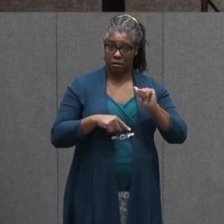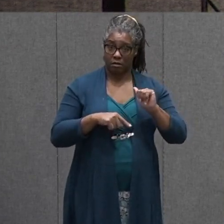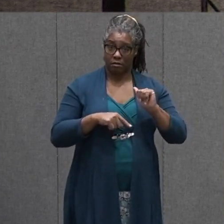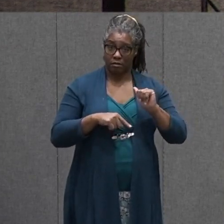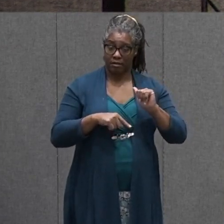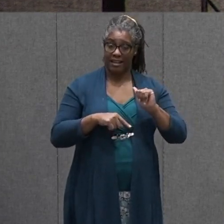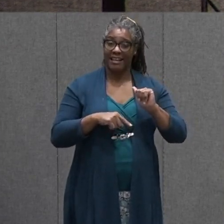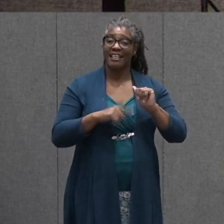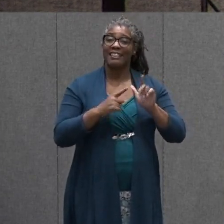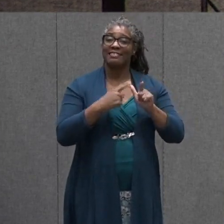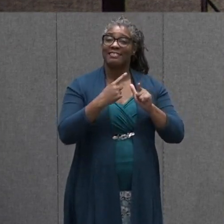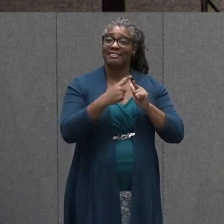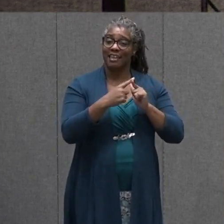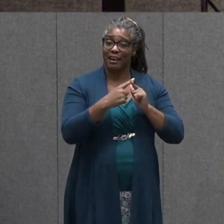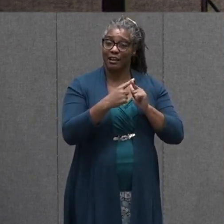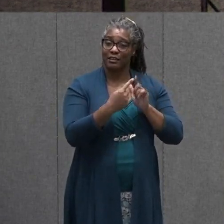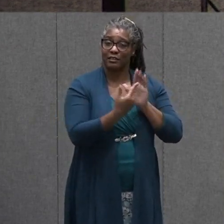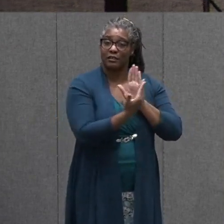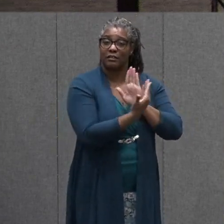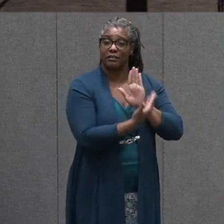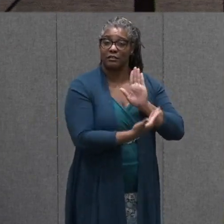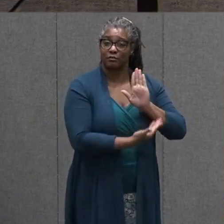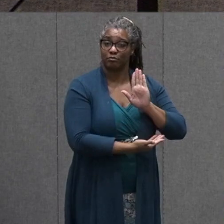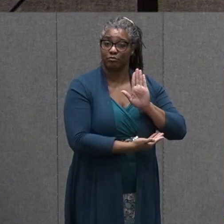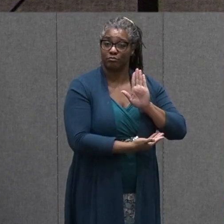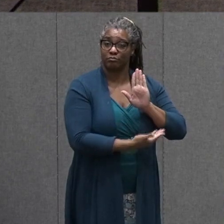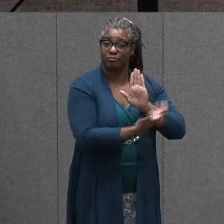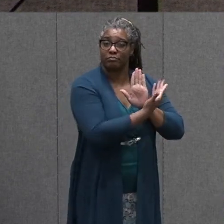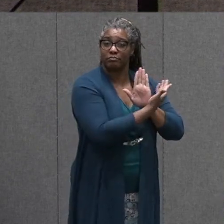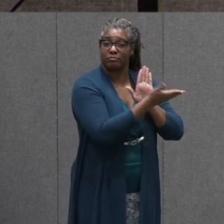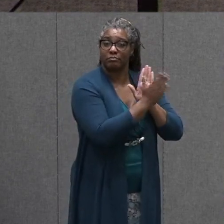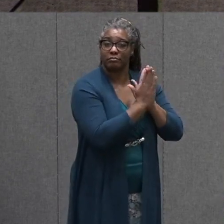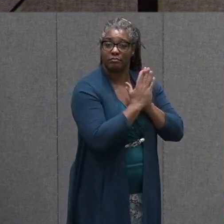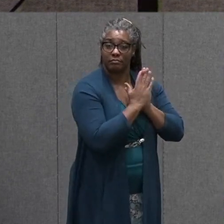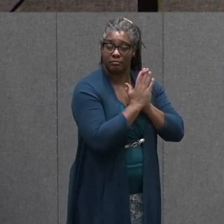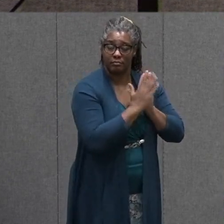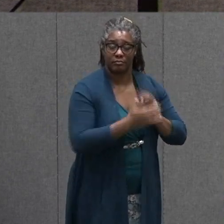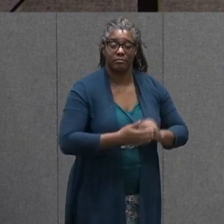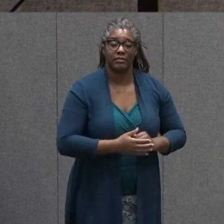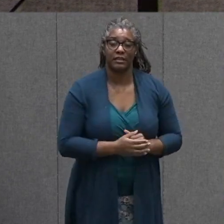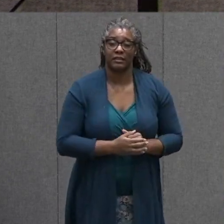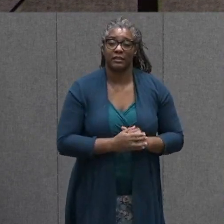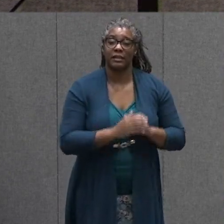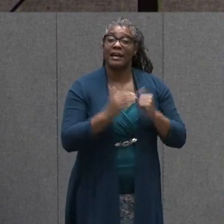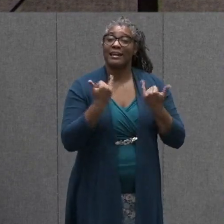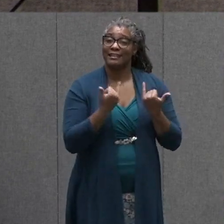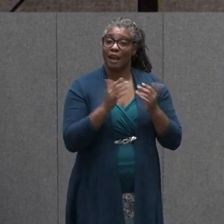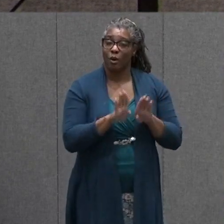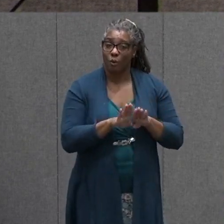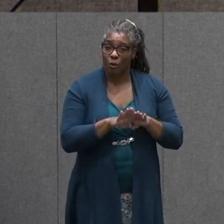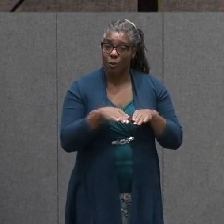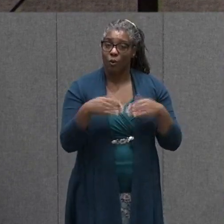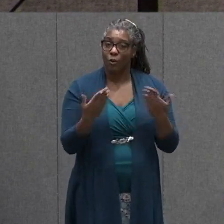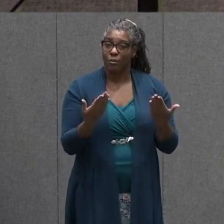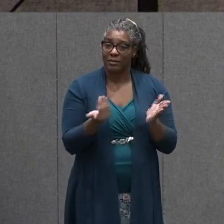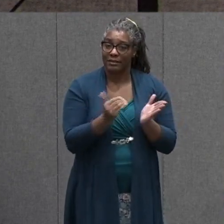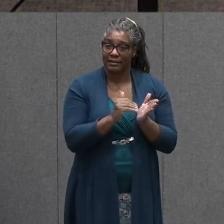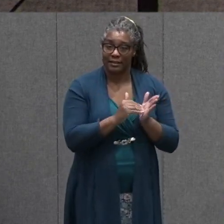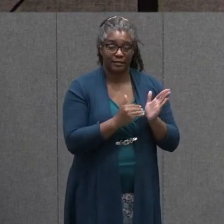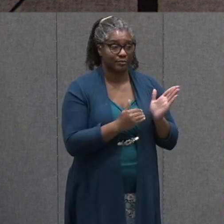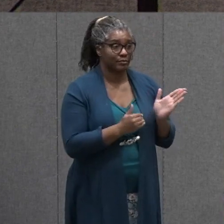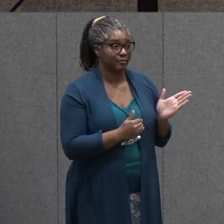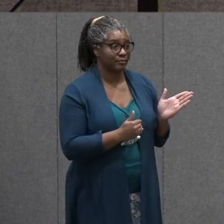word with Miss Kay. Good job, friends. So when we're looking at this word, remember, we're thinking, what parts have I seen